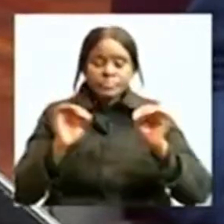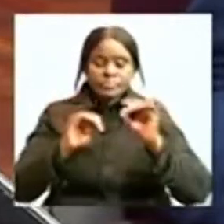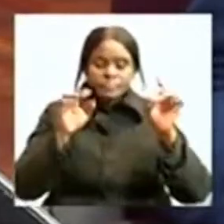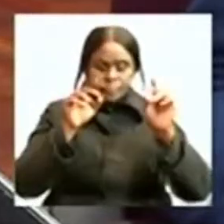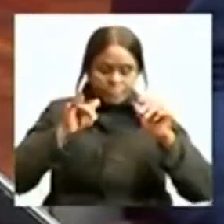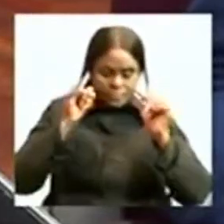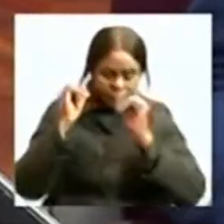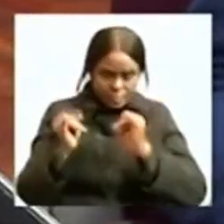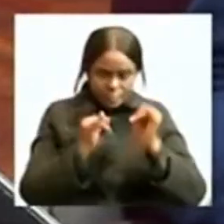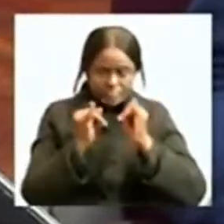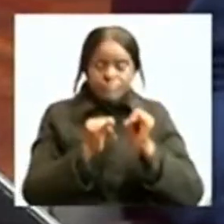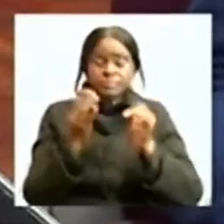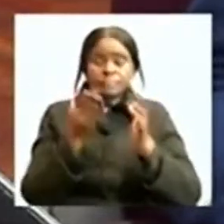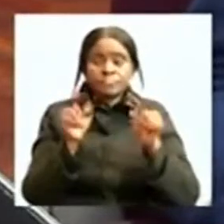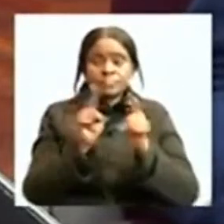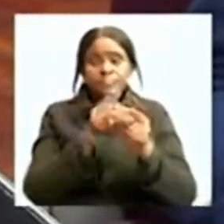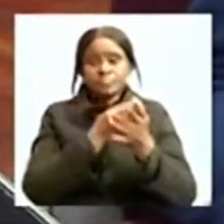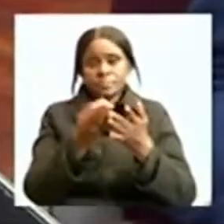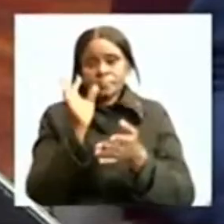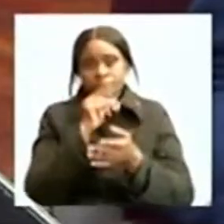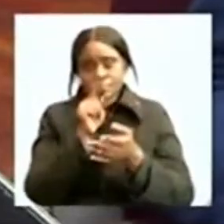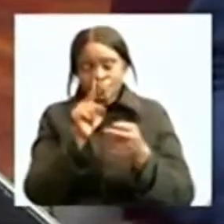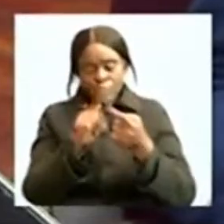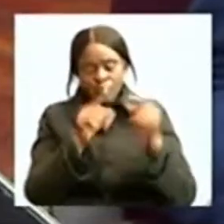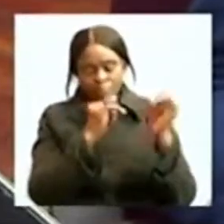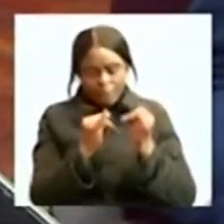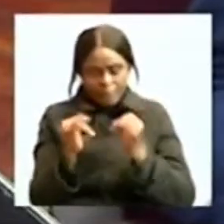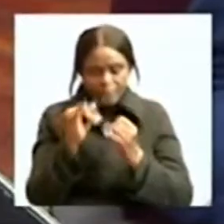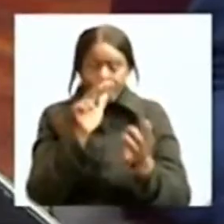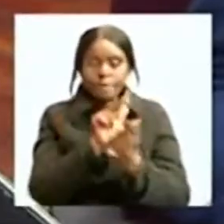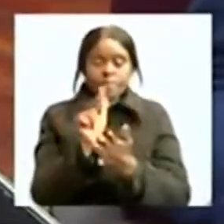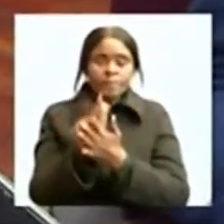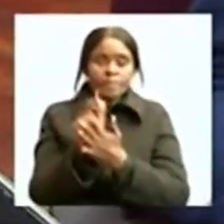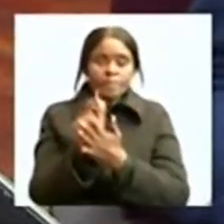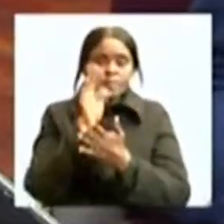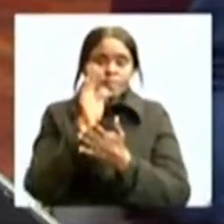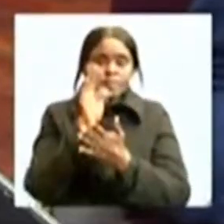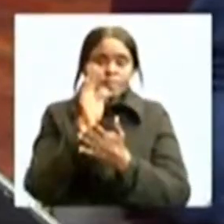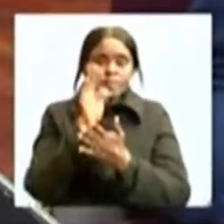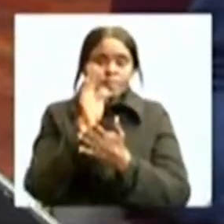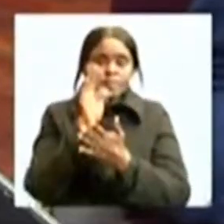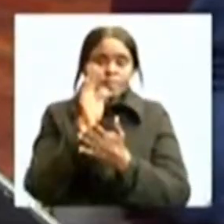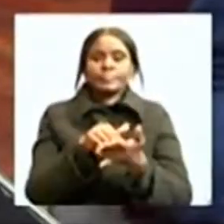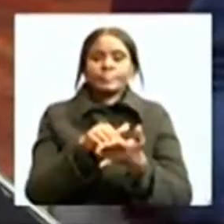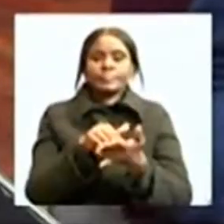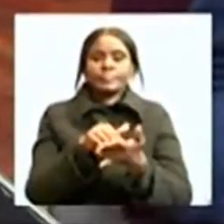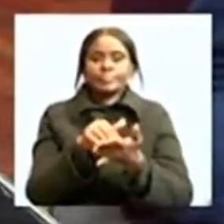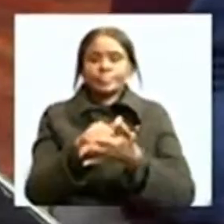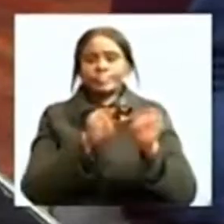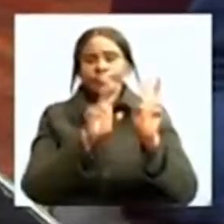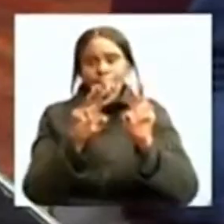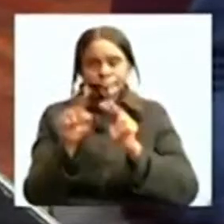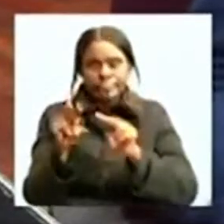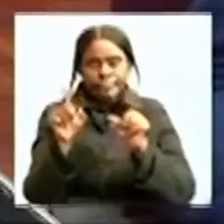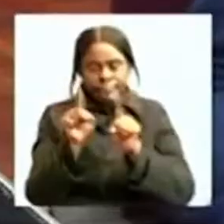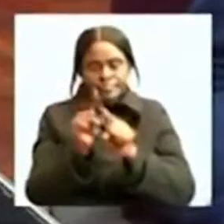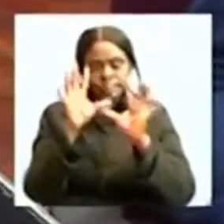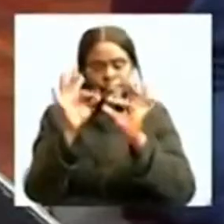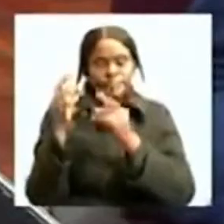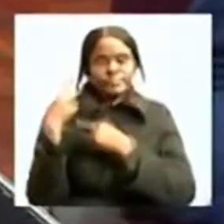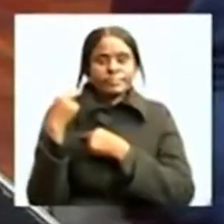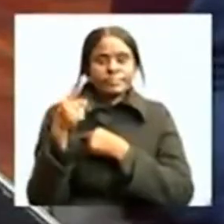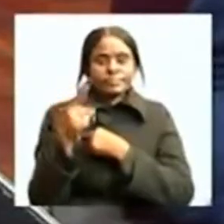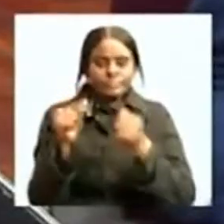non-implementation, the failure to implement approved projects, monitoring and